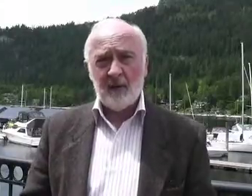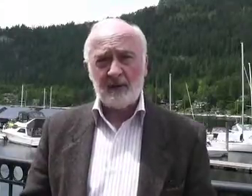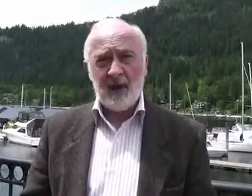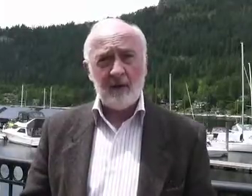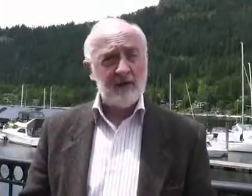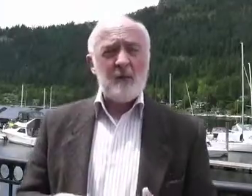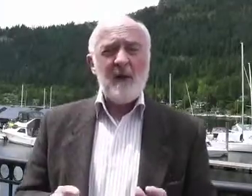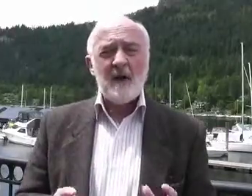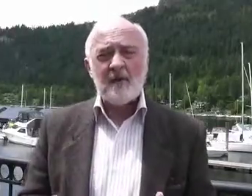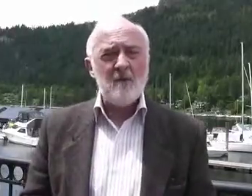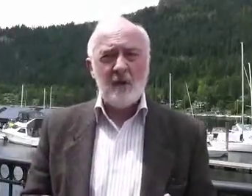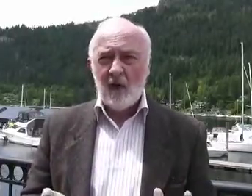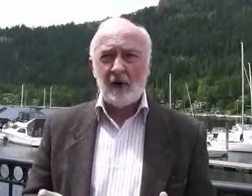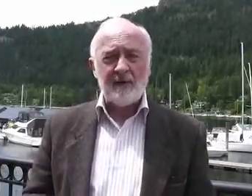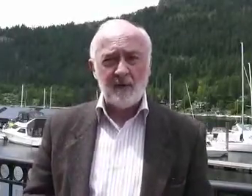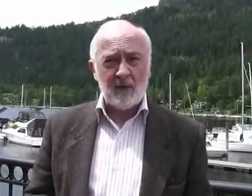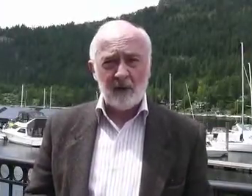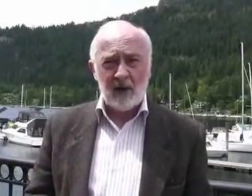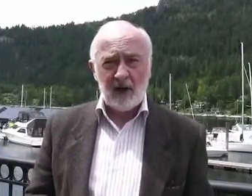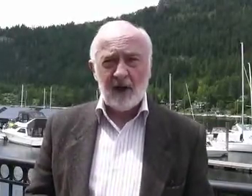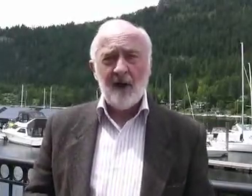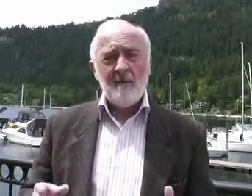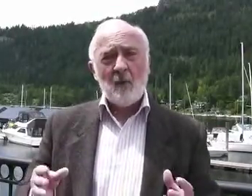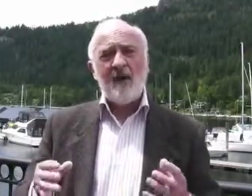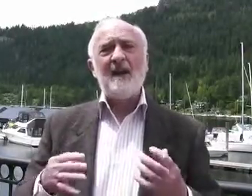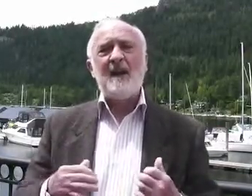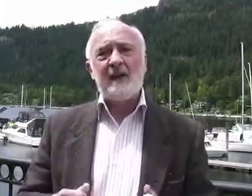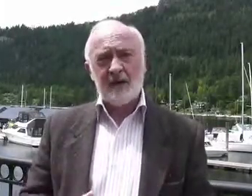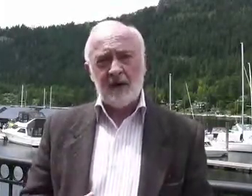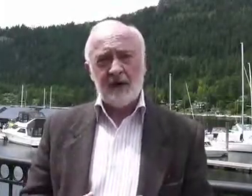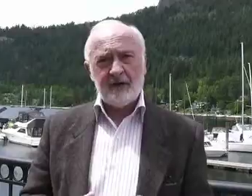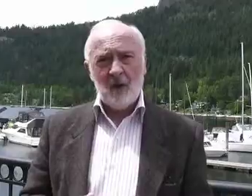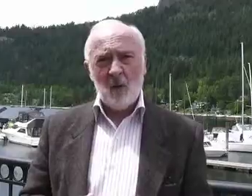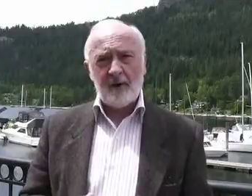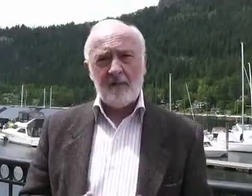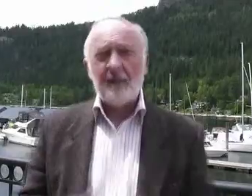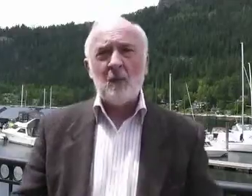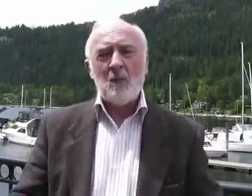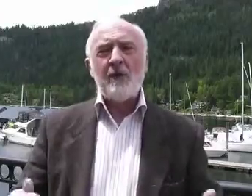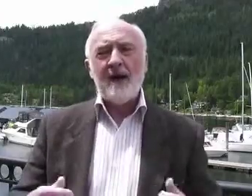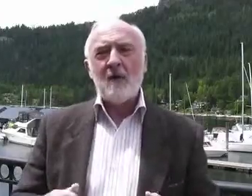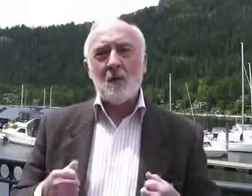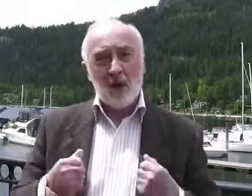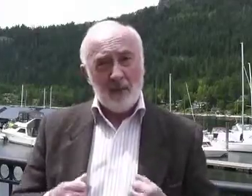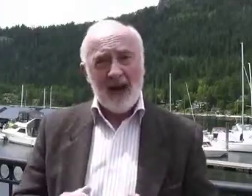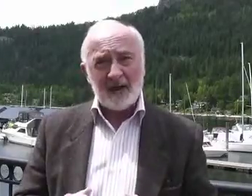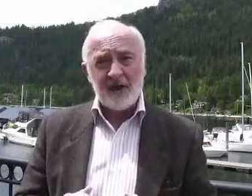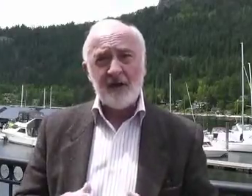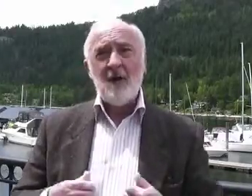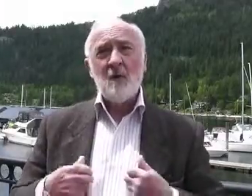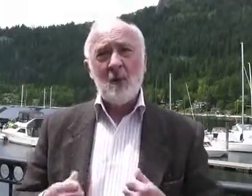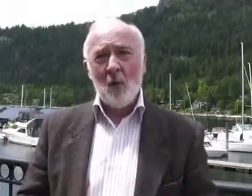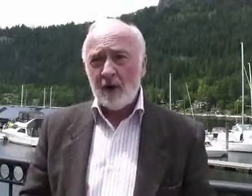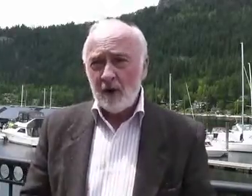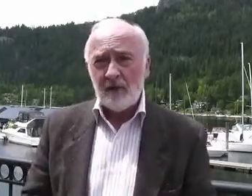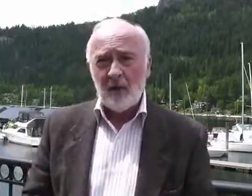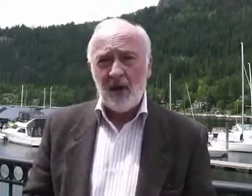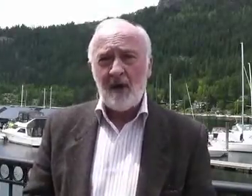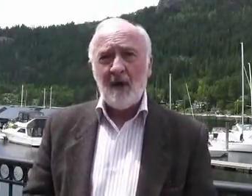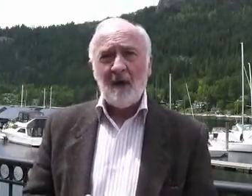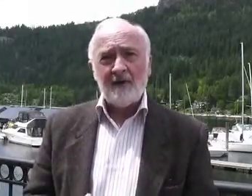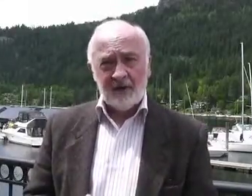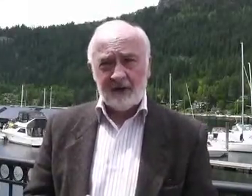some of those barriers. We may not remove all of them completely, but we can ease it somewhat. We're there, we're compassionate, we want you